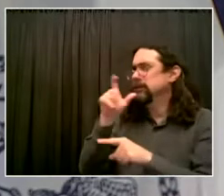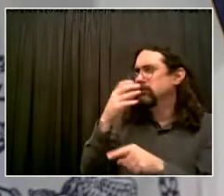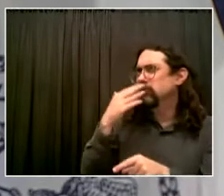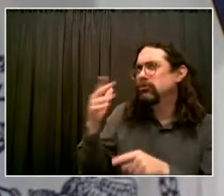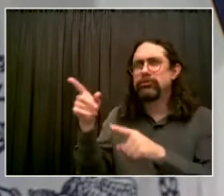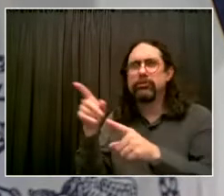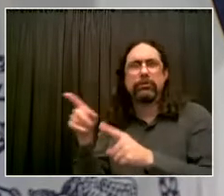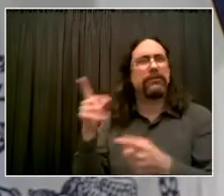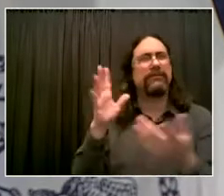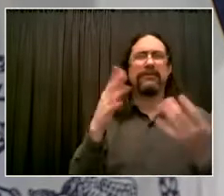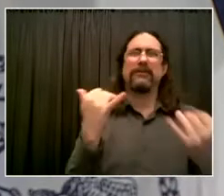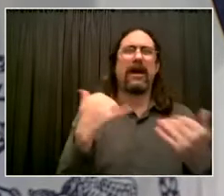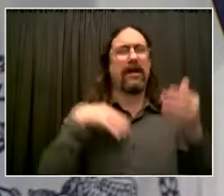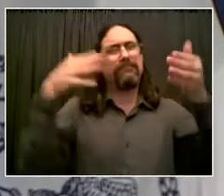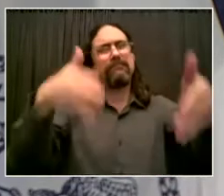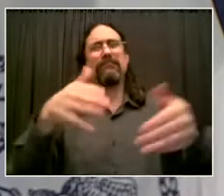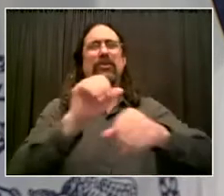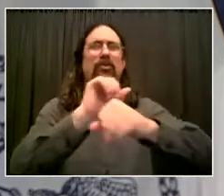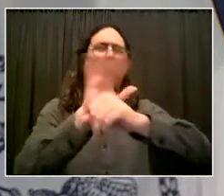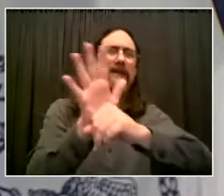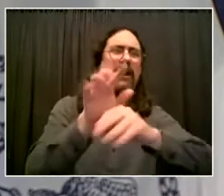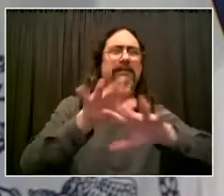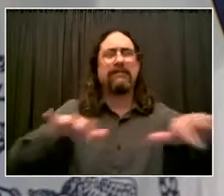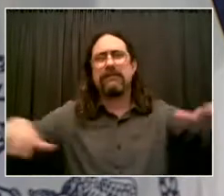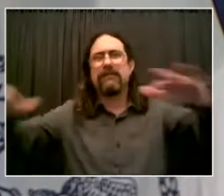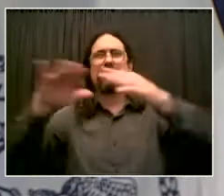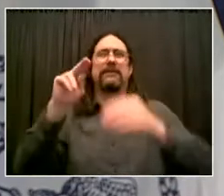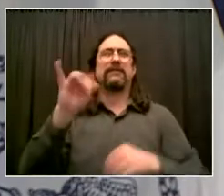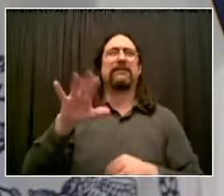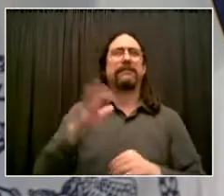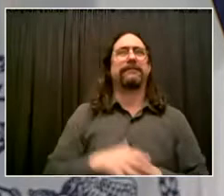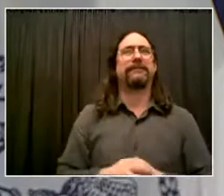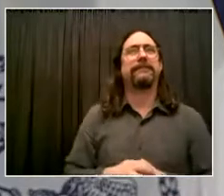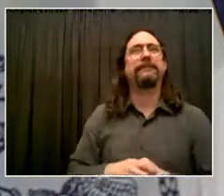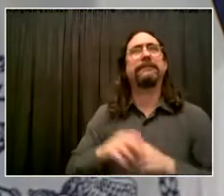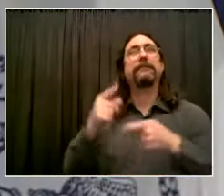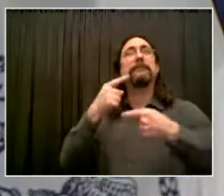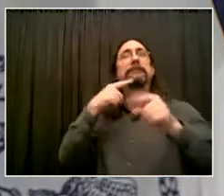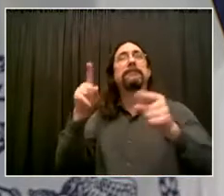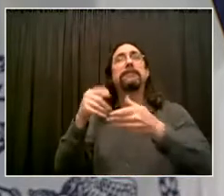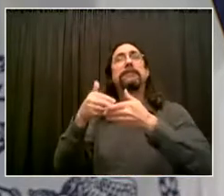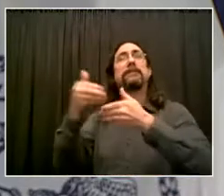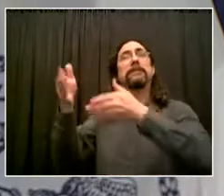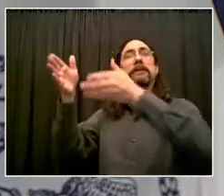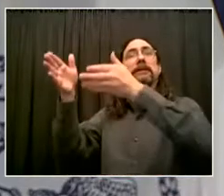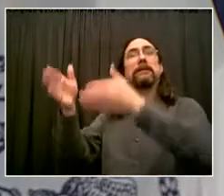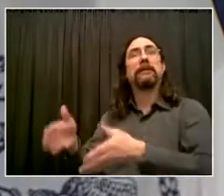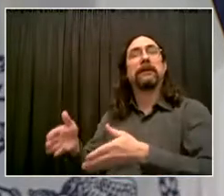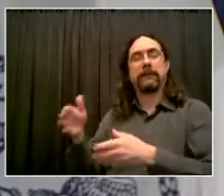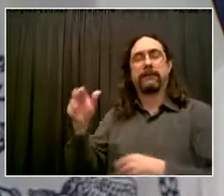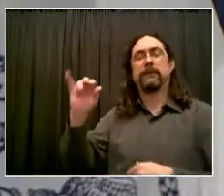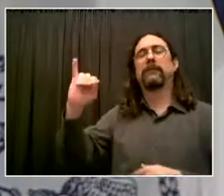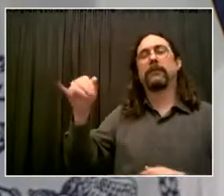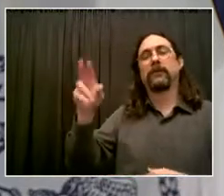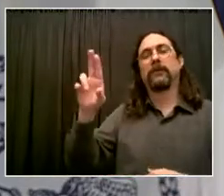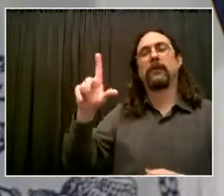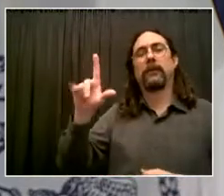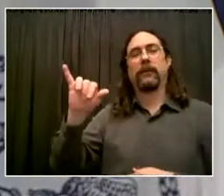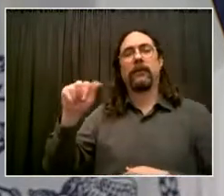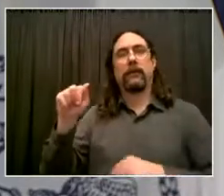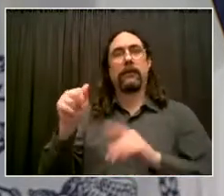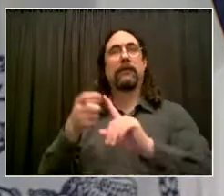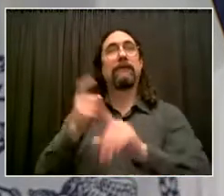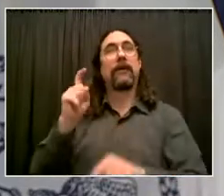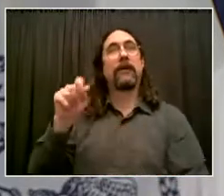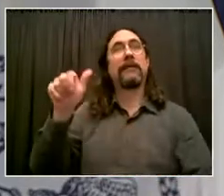Oh, hey, good morning, Mr. Mayor. How are you? I'm doing well, Juliette. How are you? I'm okay, thank you. I